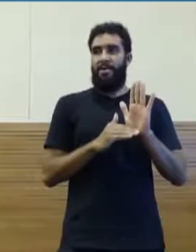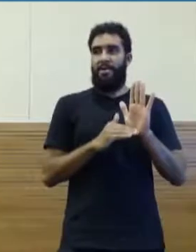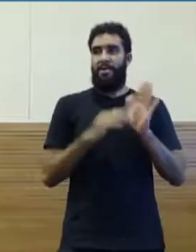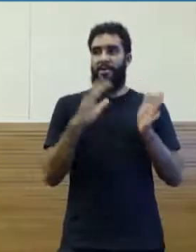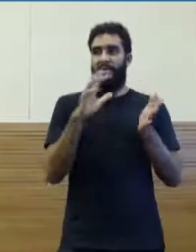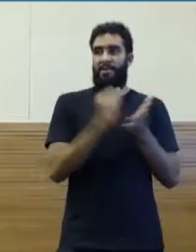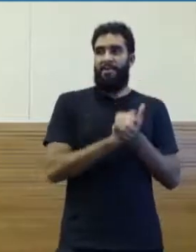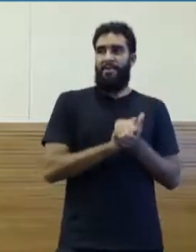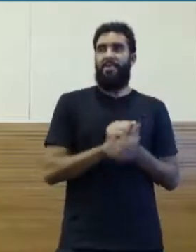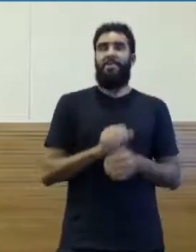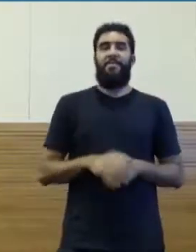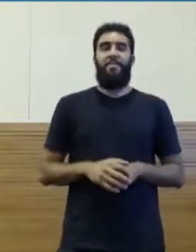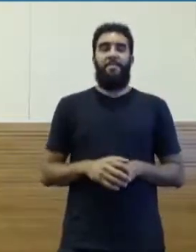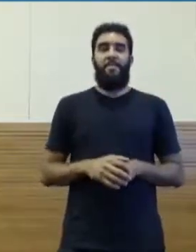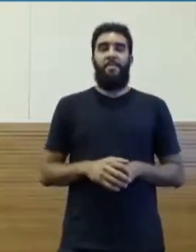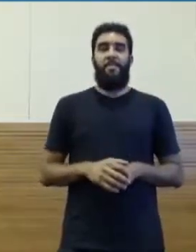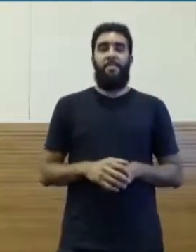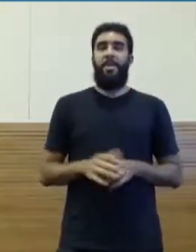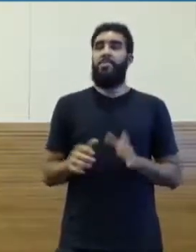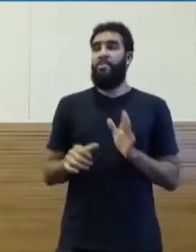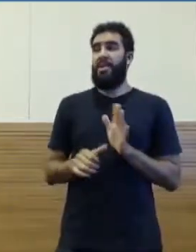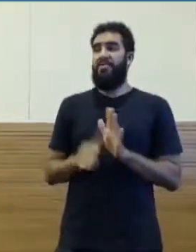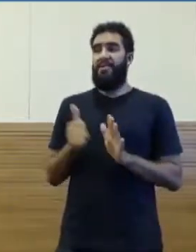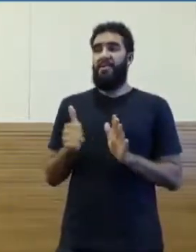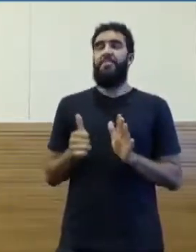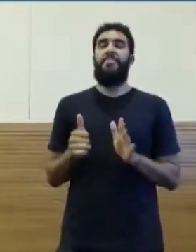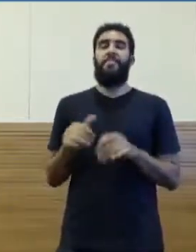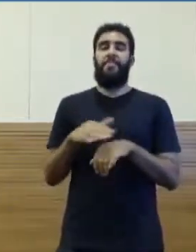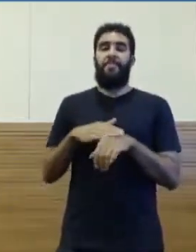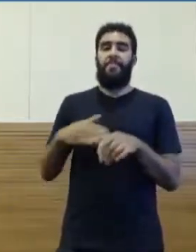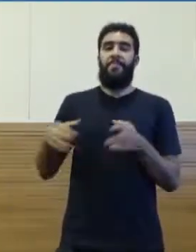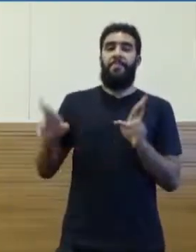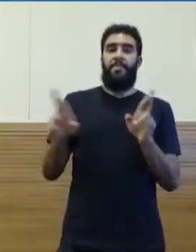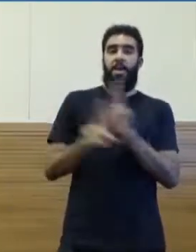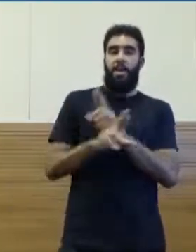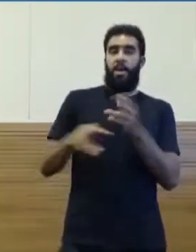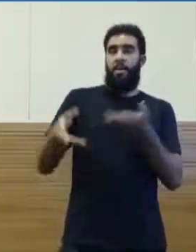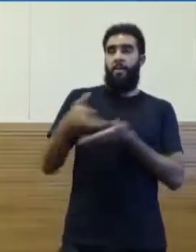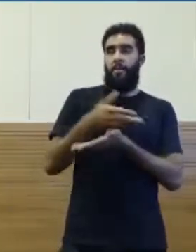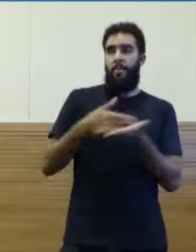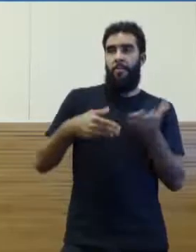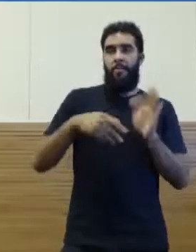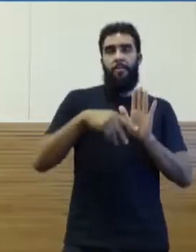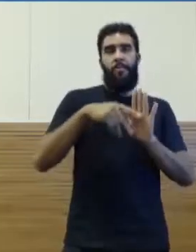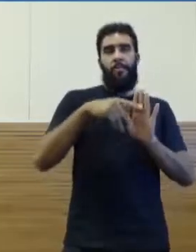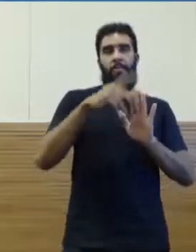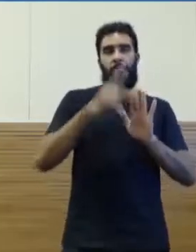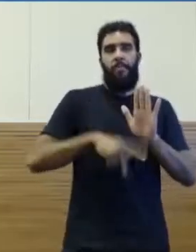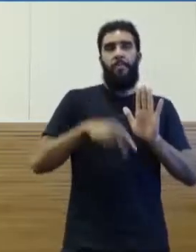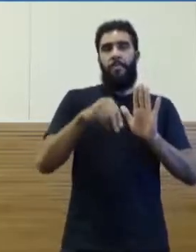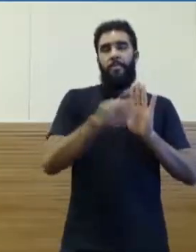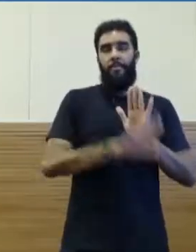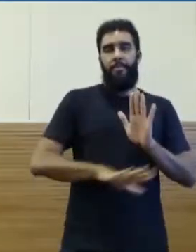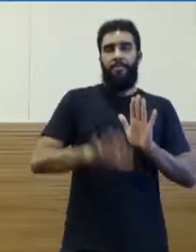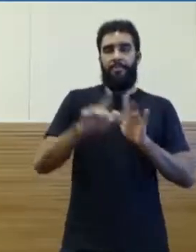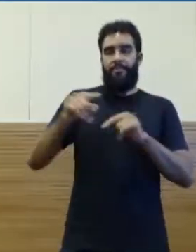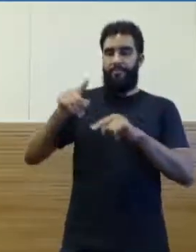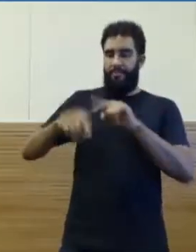it's almost 2 years in the system of implementation. This national plan,